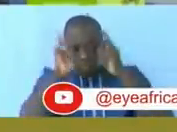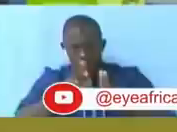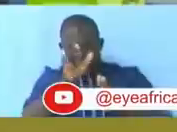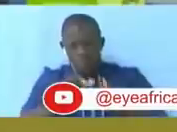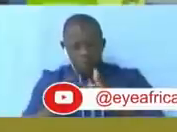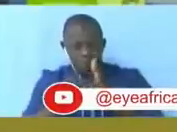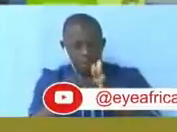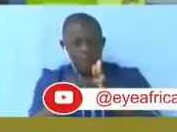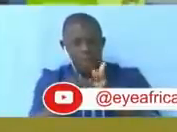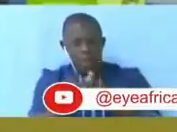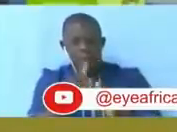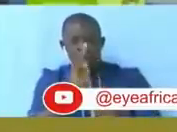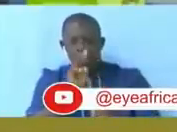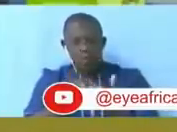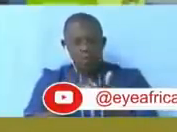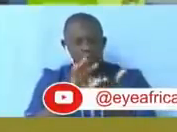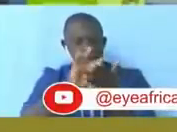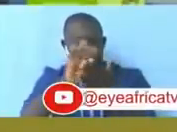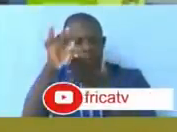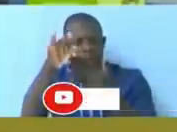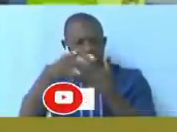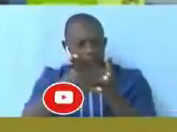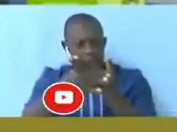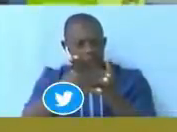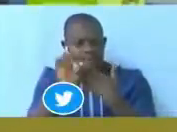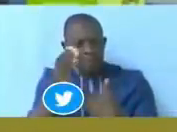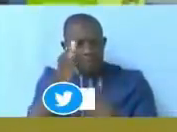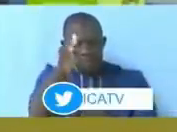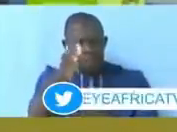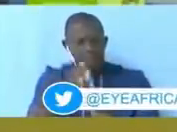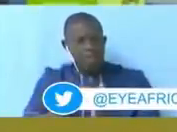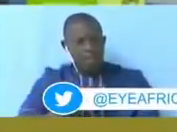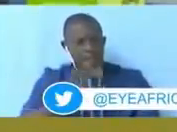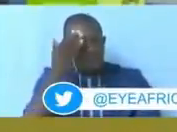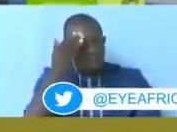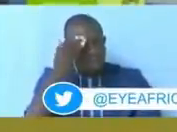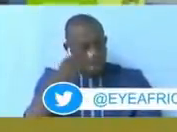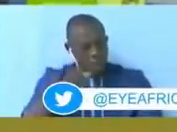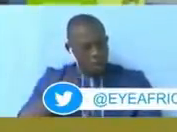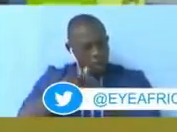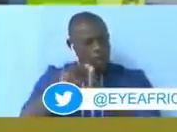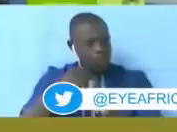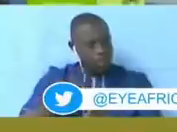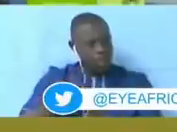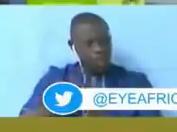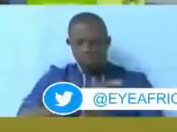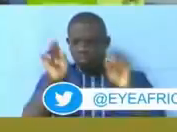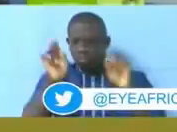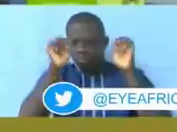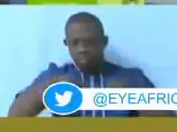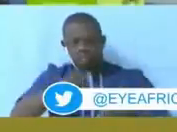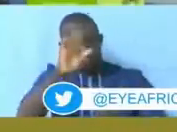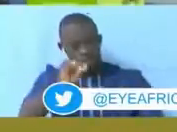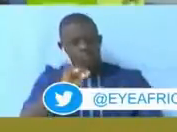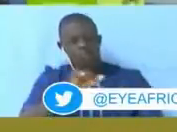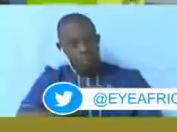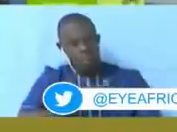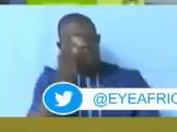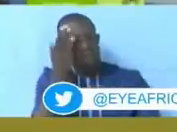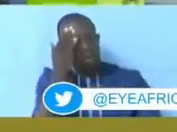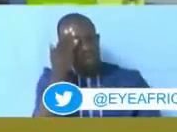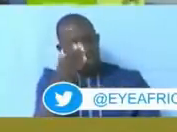do same with me. Kadu Banta otumo a nyinketa koma sayoti magistrate olmen be kata